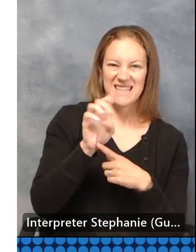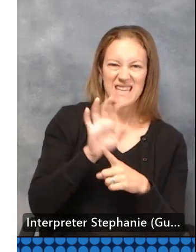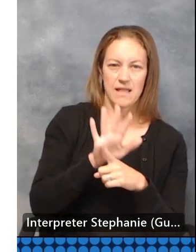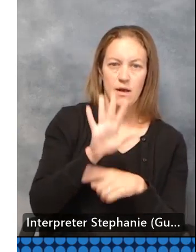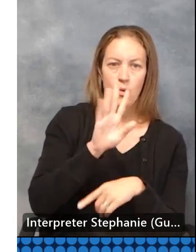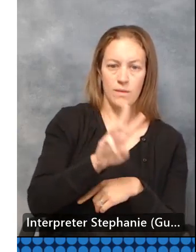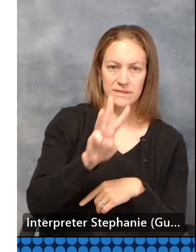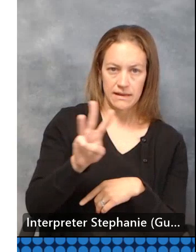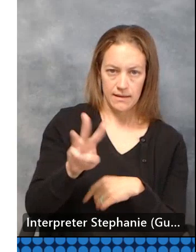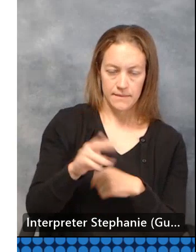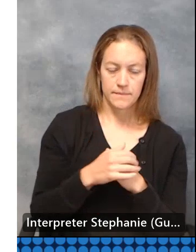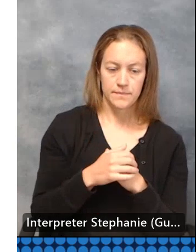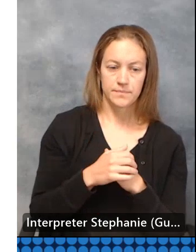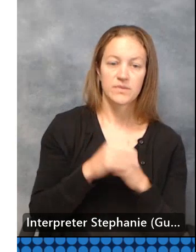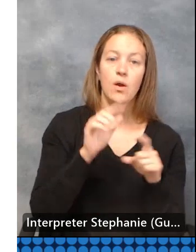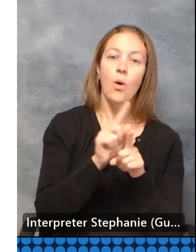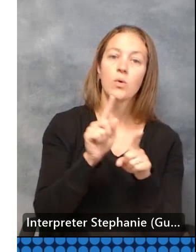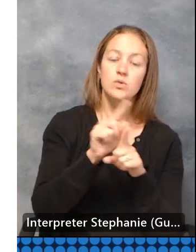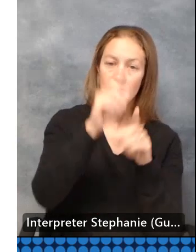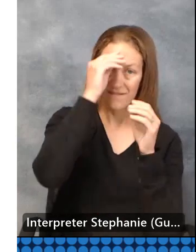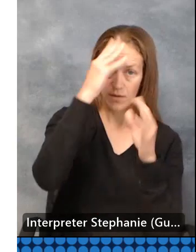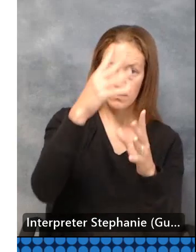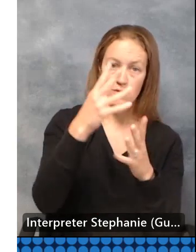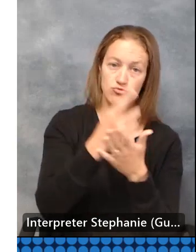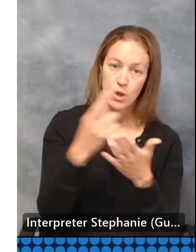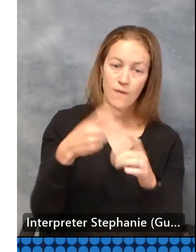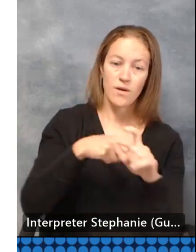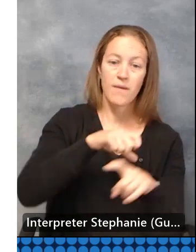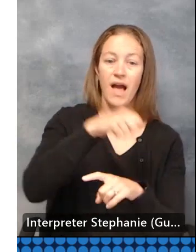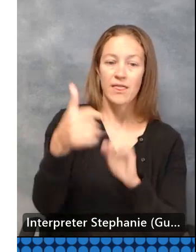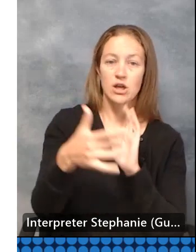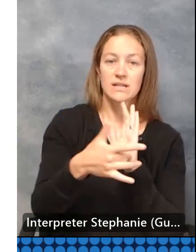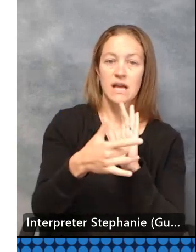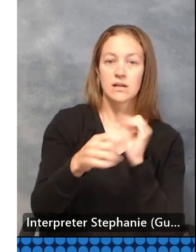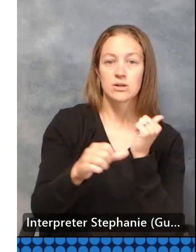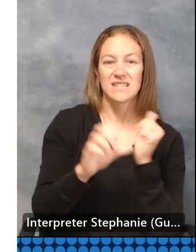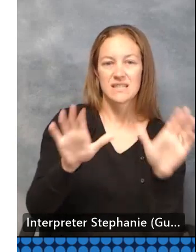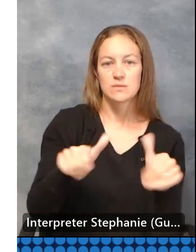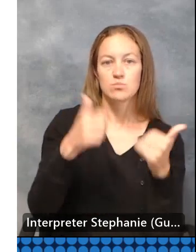website and resources from other technical assistance provider.